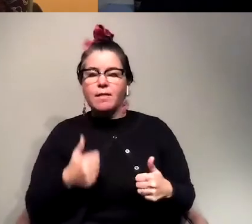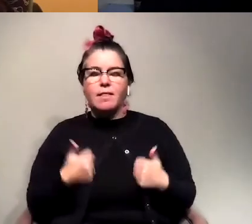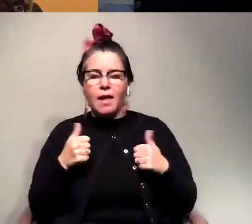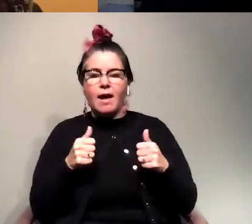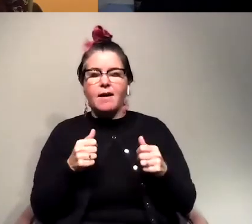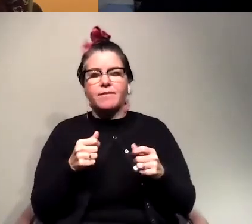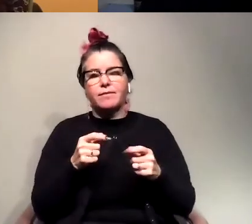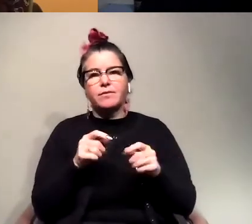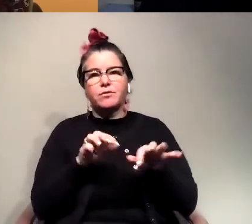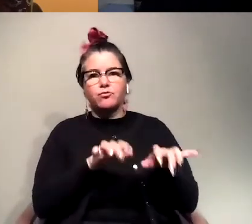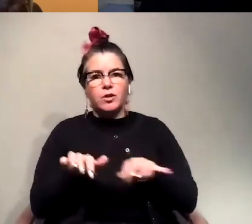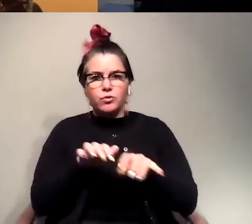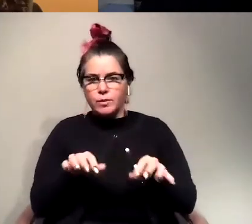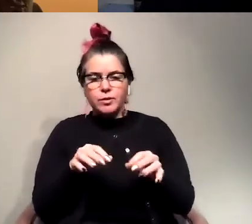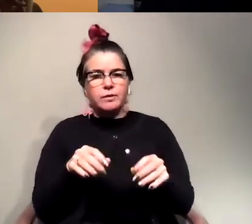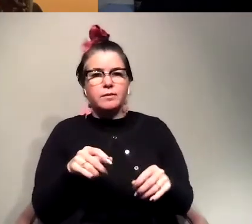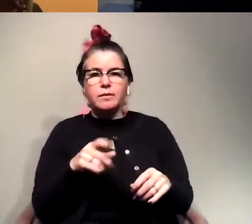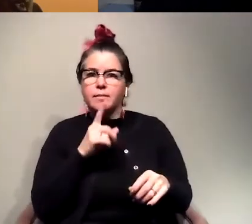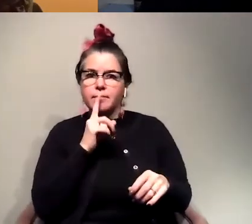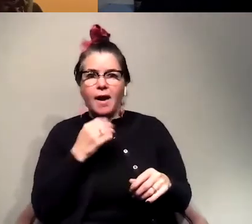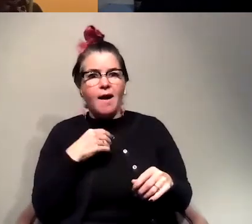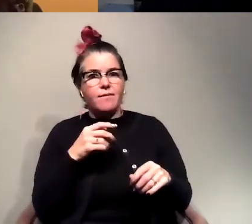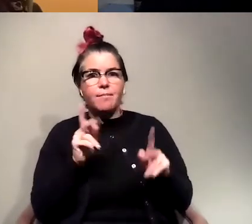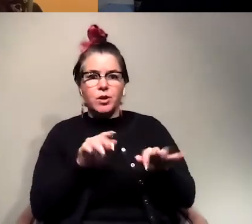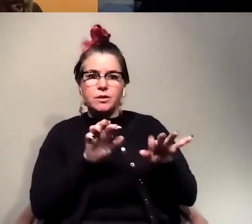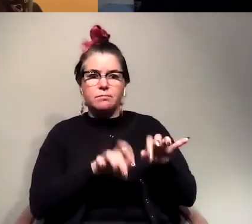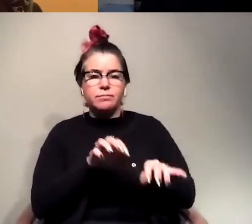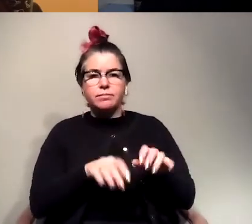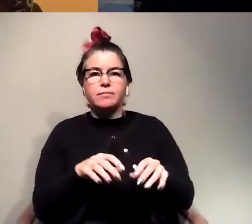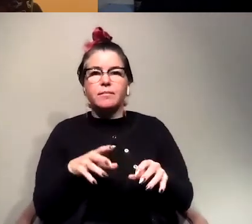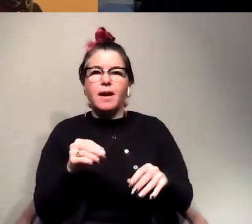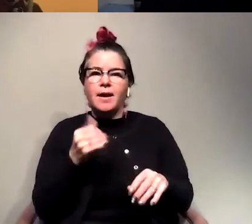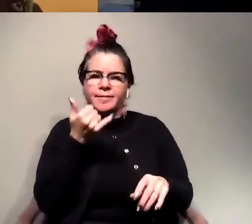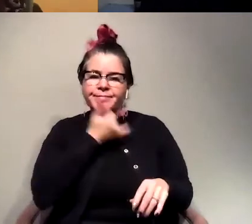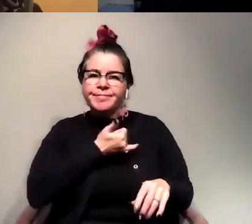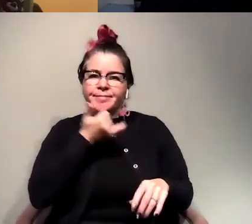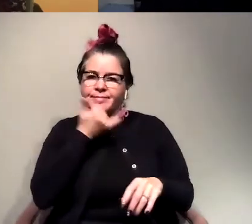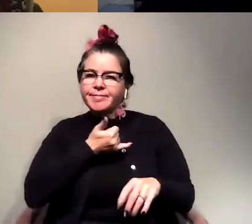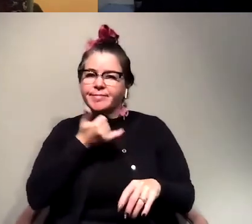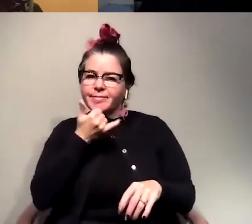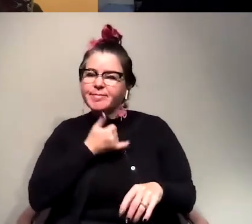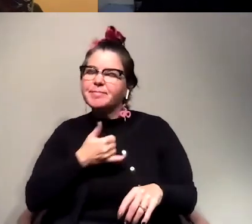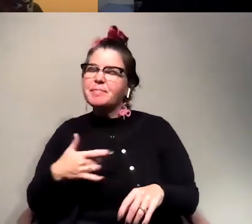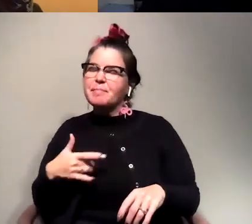and you know, they don't tell you that there's a person and it's making a lot of mistakes, that's probably